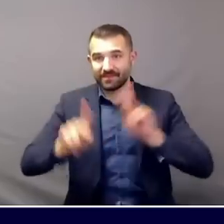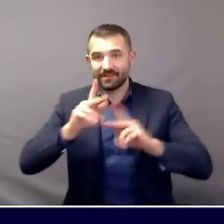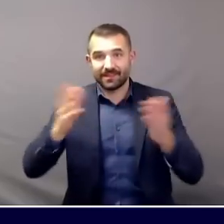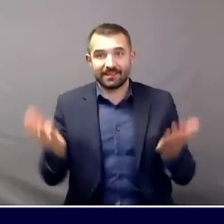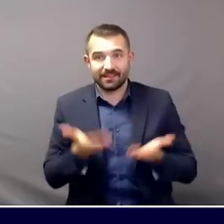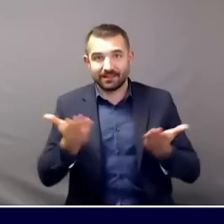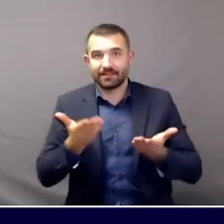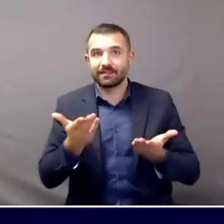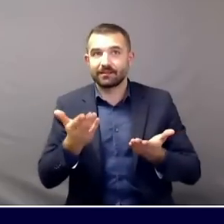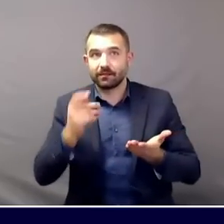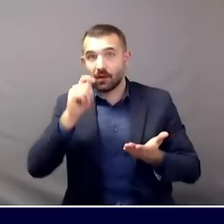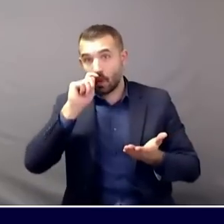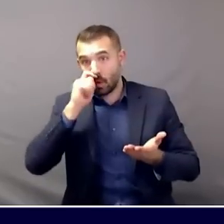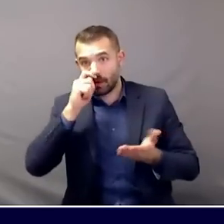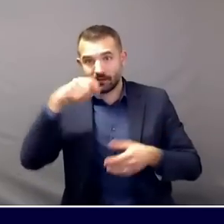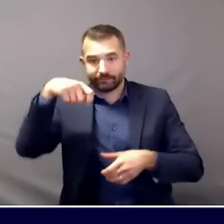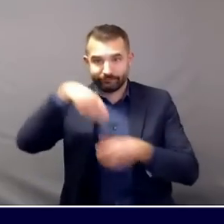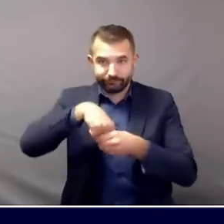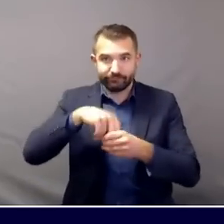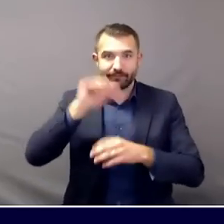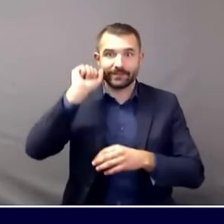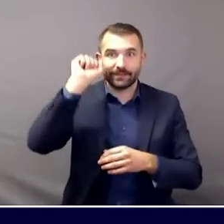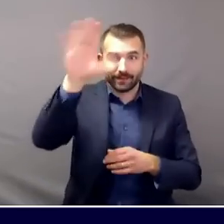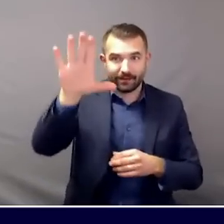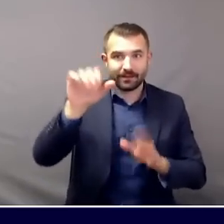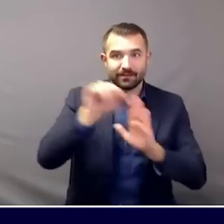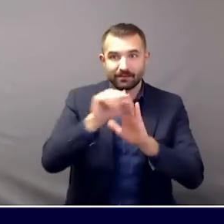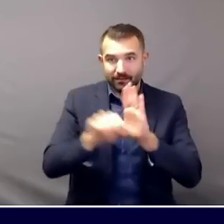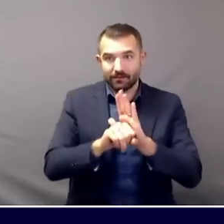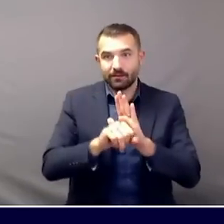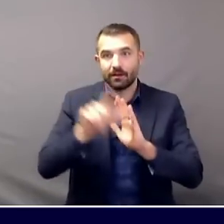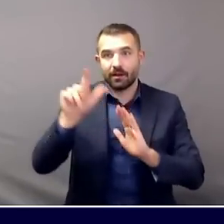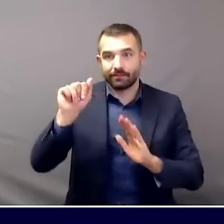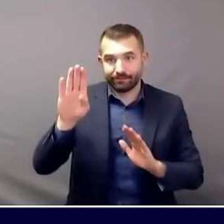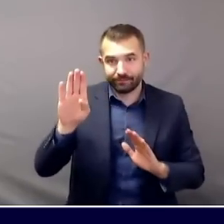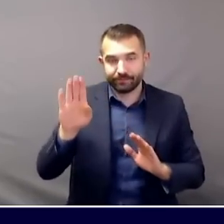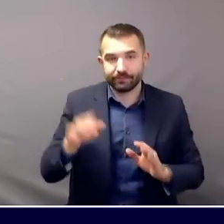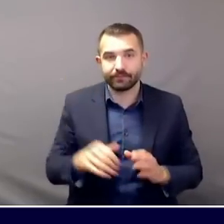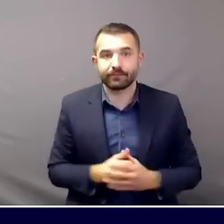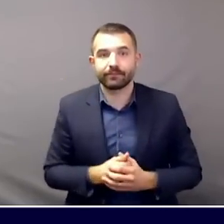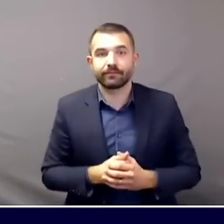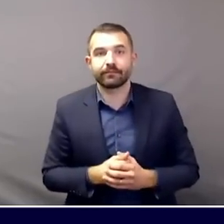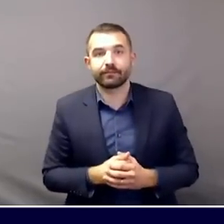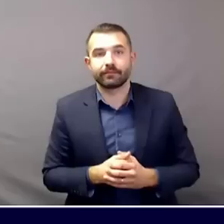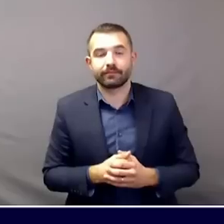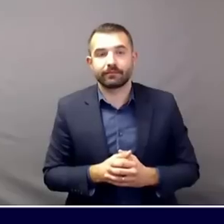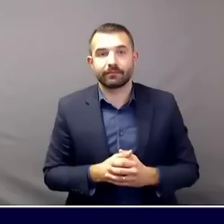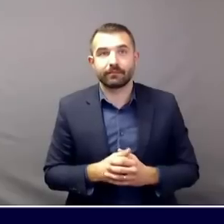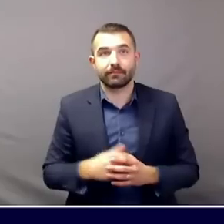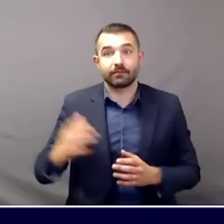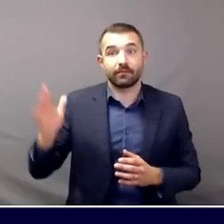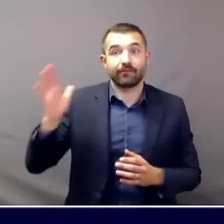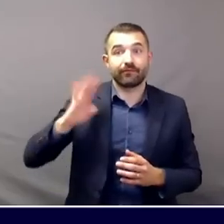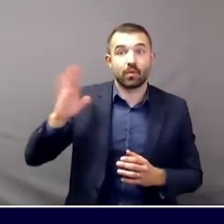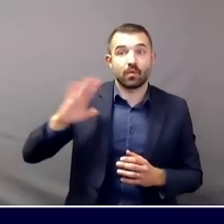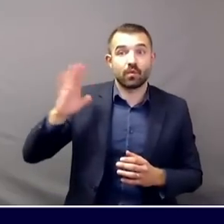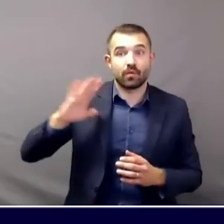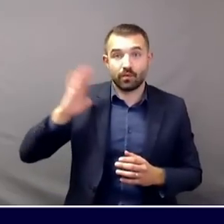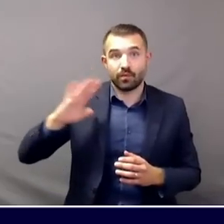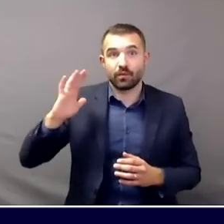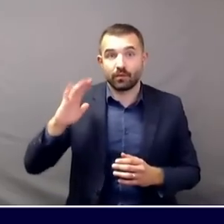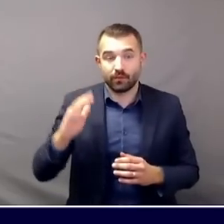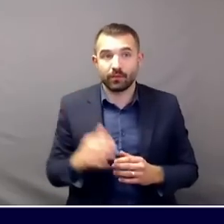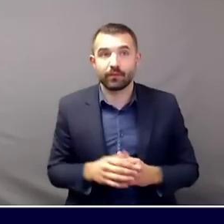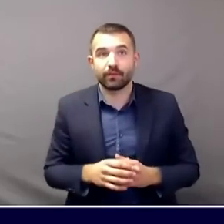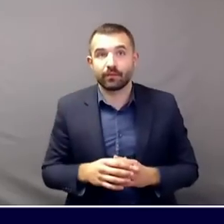tested here at our state lab. What we have done though is earlier, when we did not have the volume